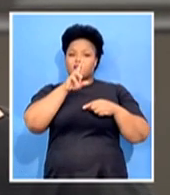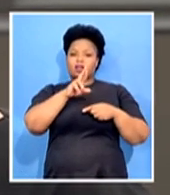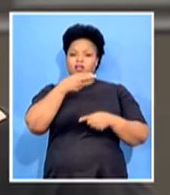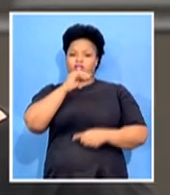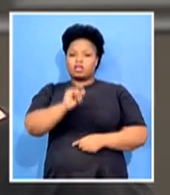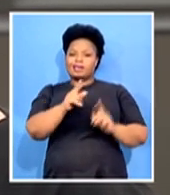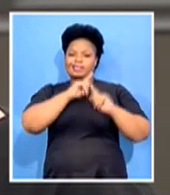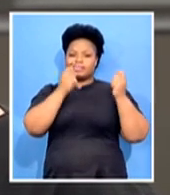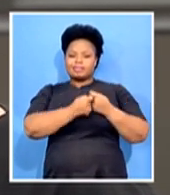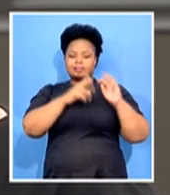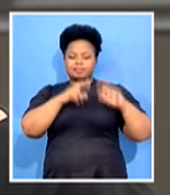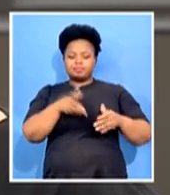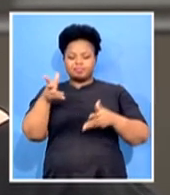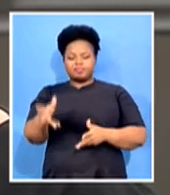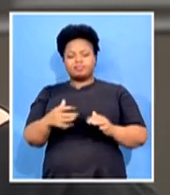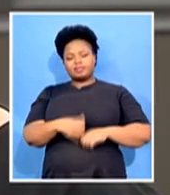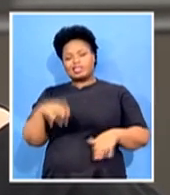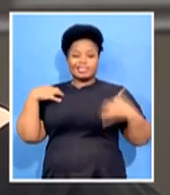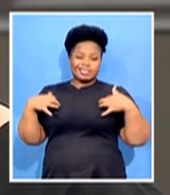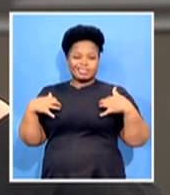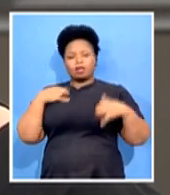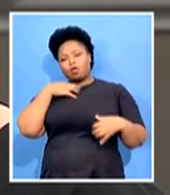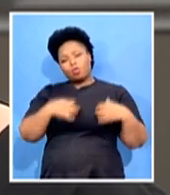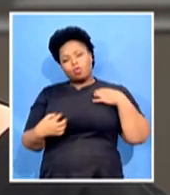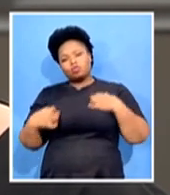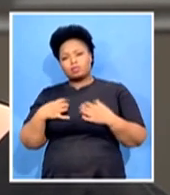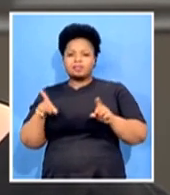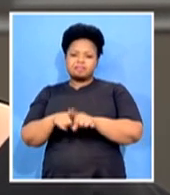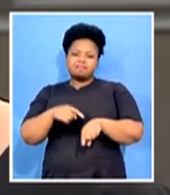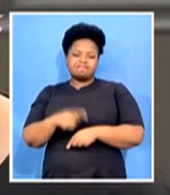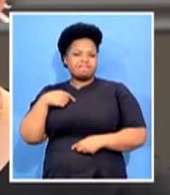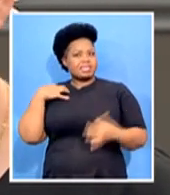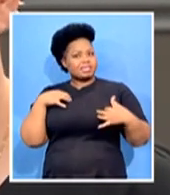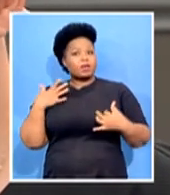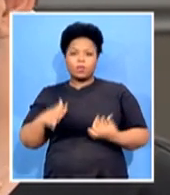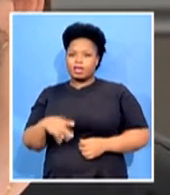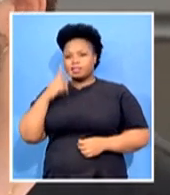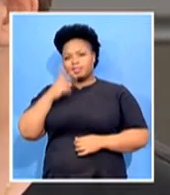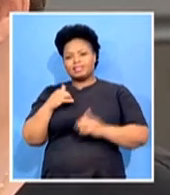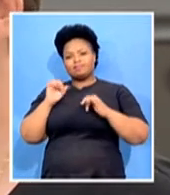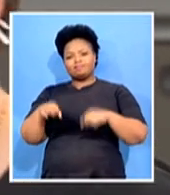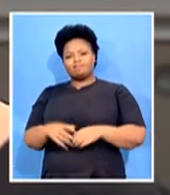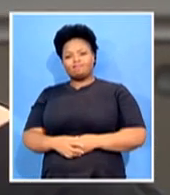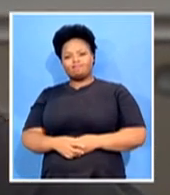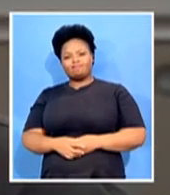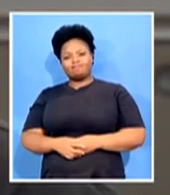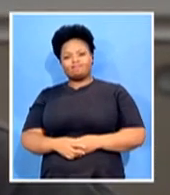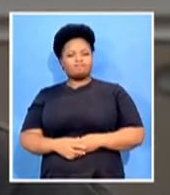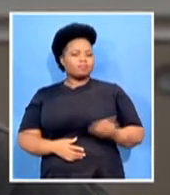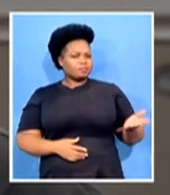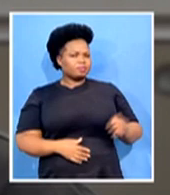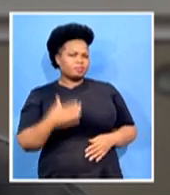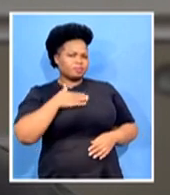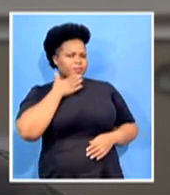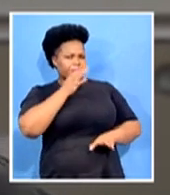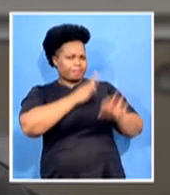day, it's an emotional day. We're just looking forward to getting started. Yeah. Doc, paint a picture for us of, at